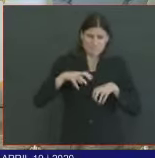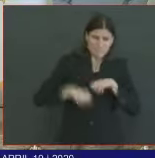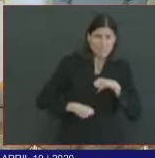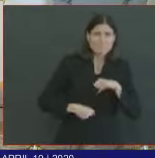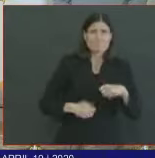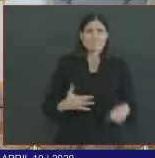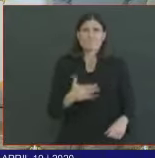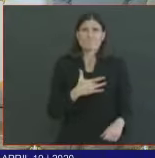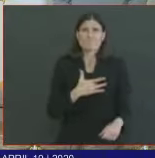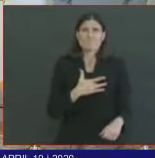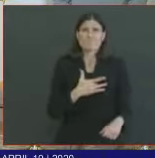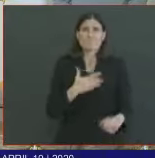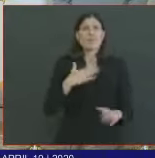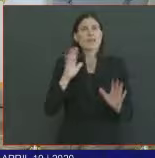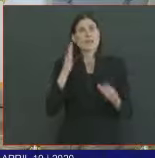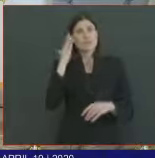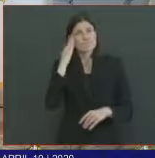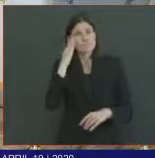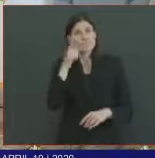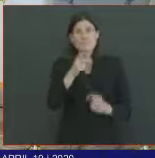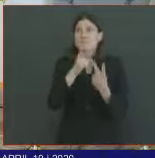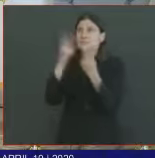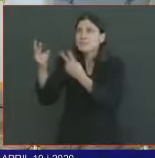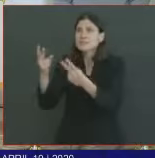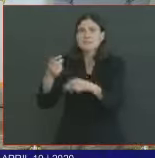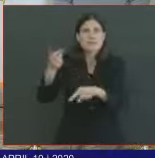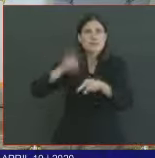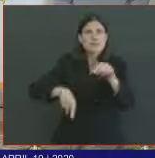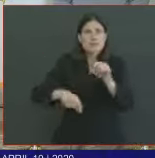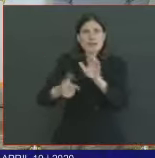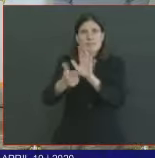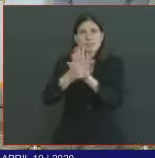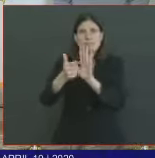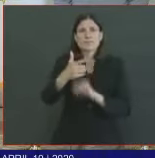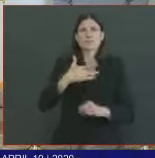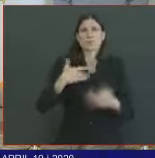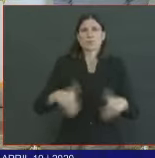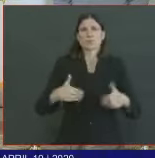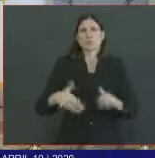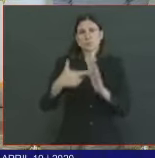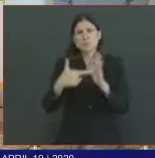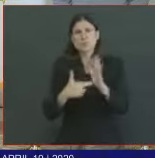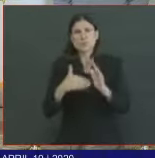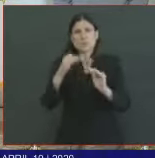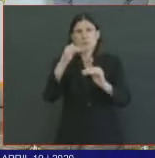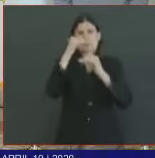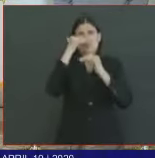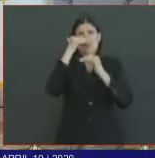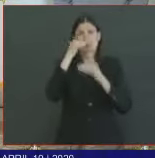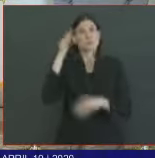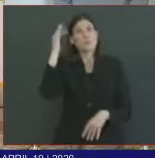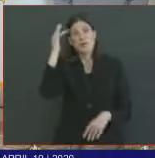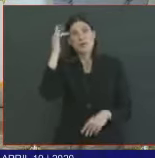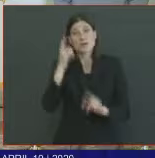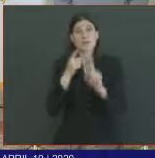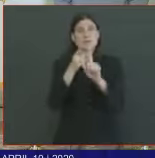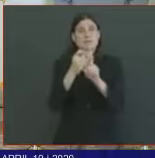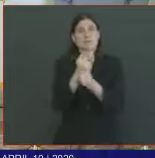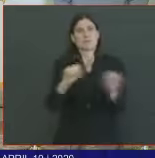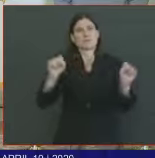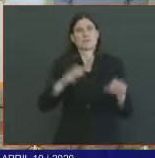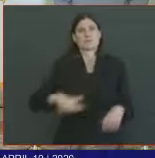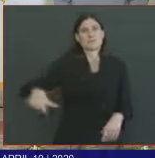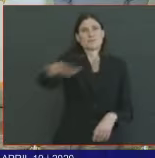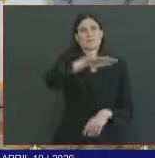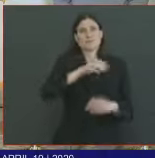to live right now, so that we can keep everybody safe. This is especially a difficult time